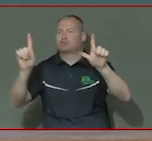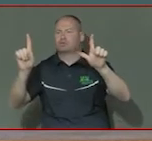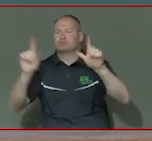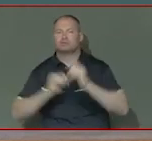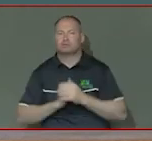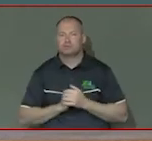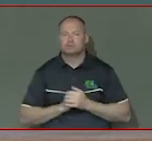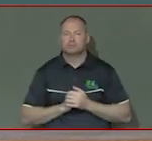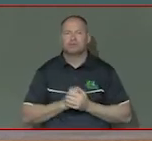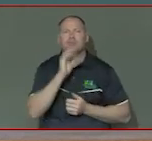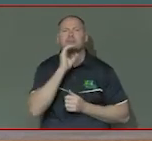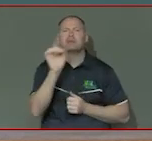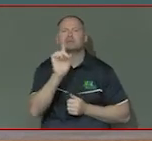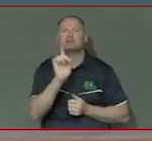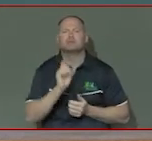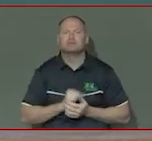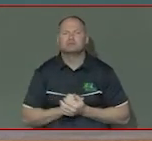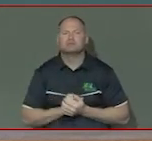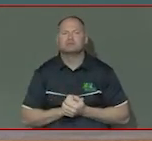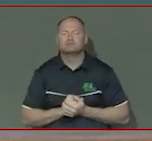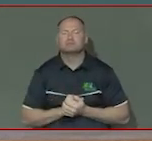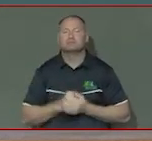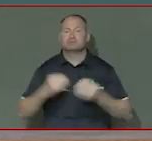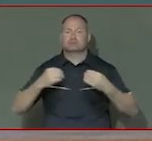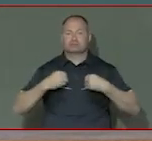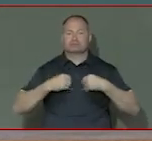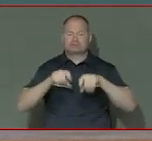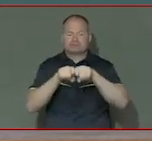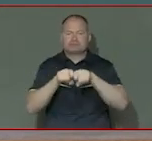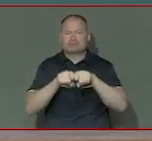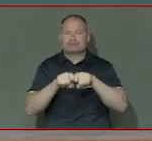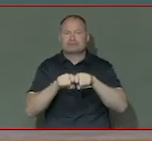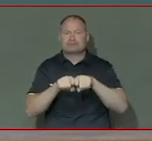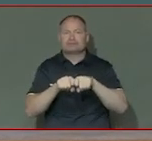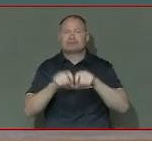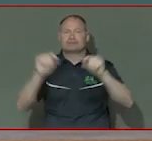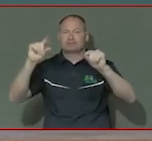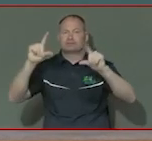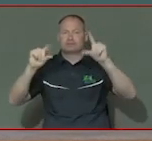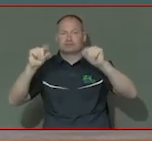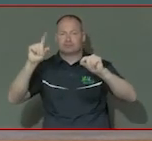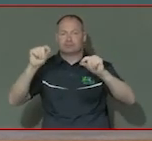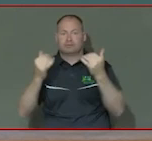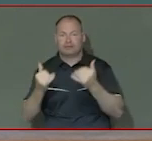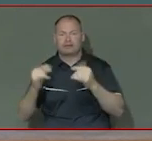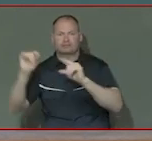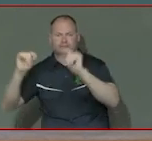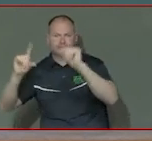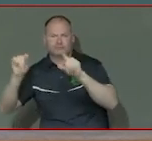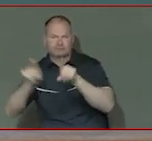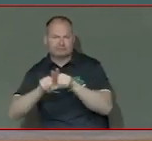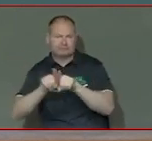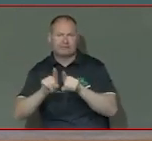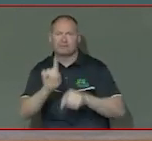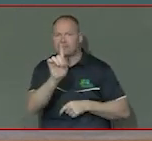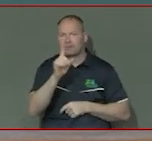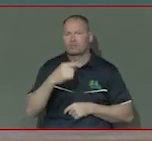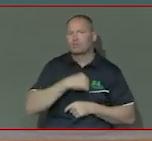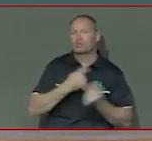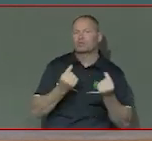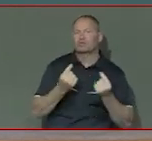So what does that mean? For the asset test ratio, it's the same as the current ratio, but what did we do? We took out